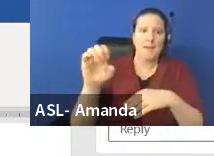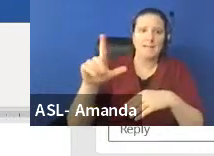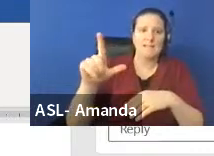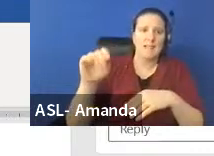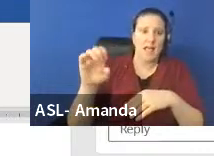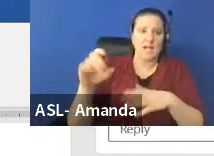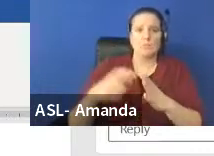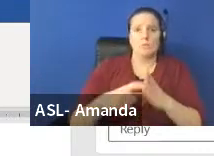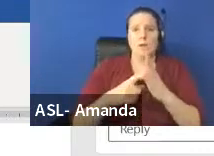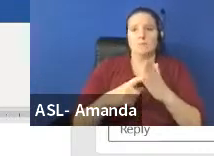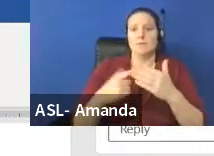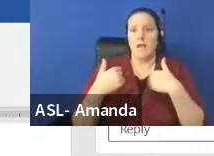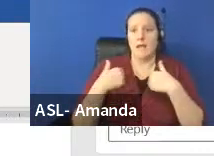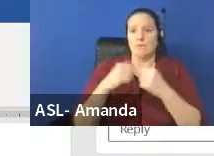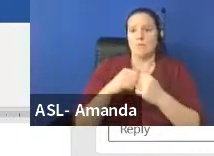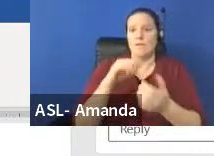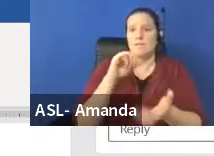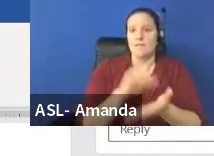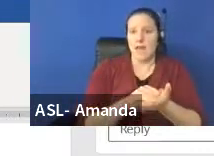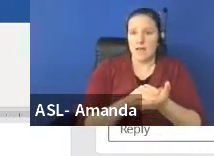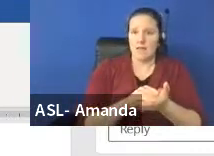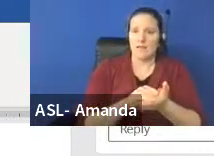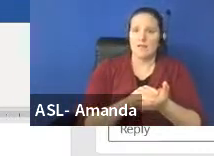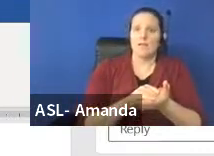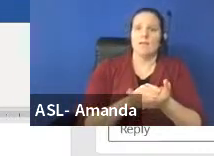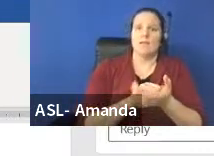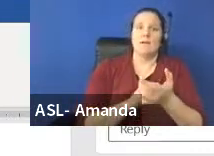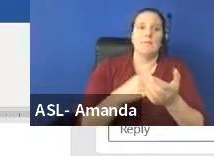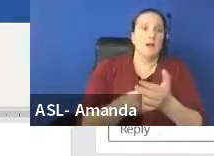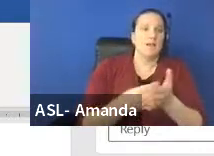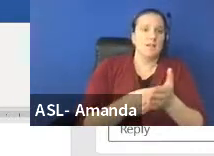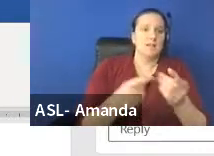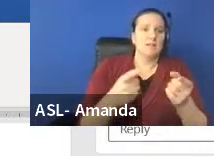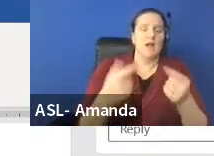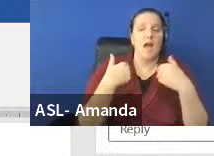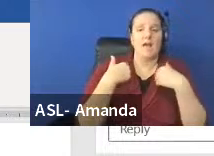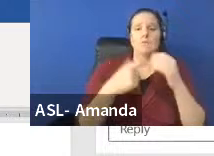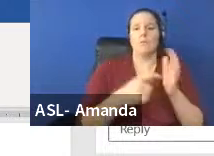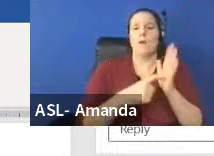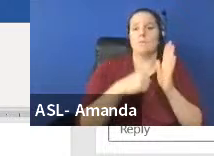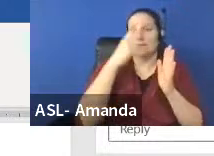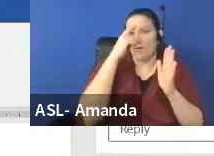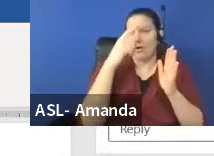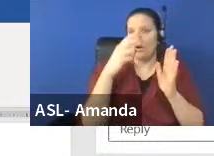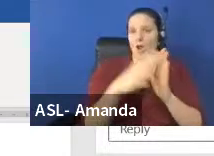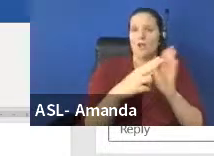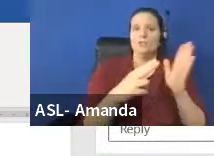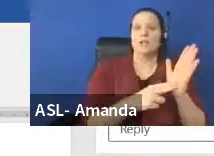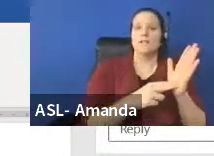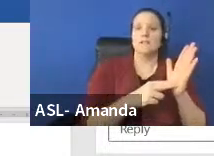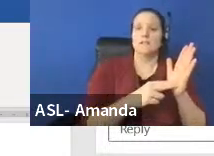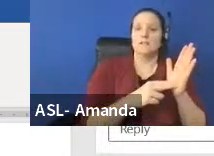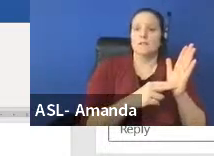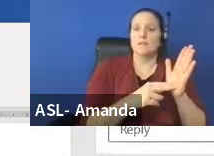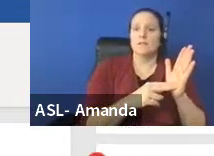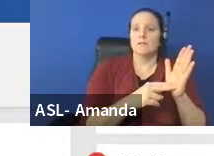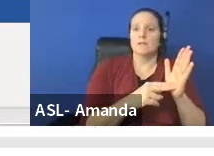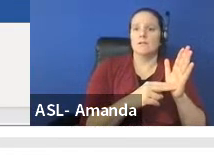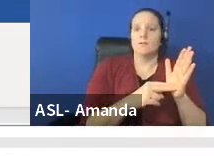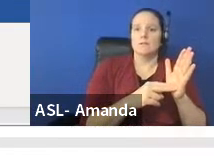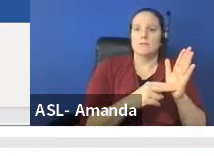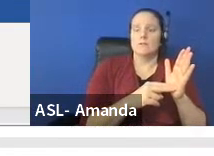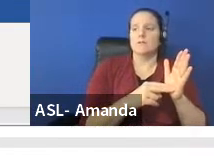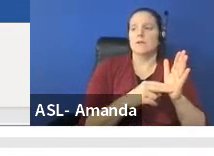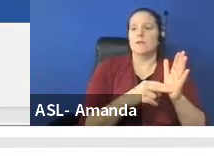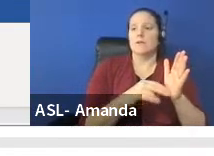requirements are going to come with this money, right? So the FTA money has requirements for contracting. So there's some floors here that